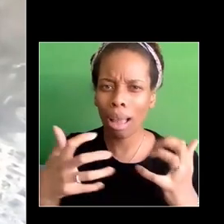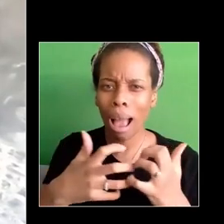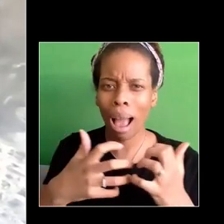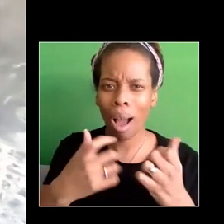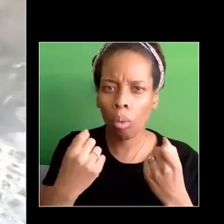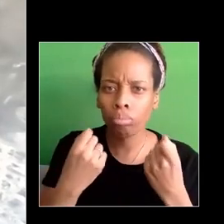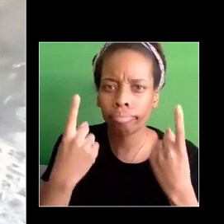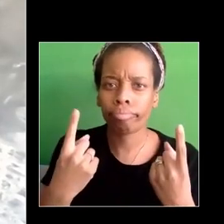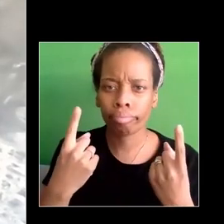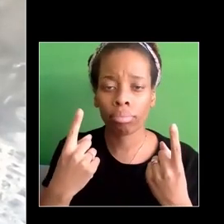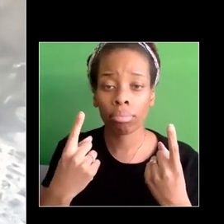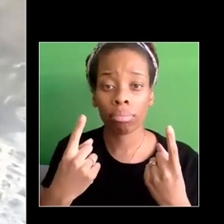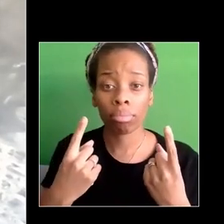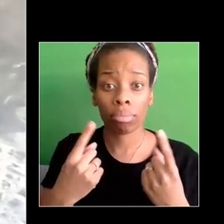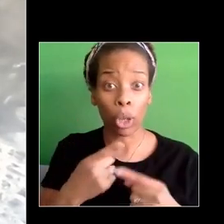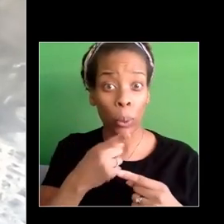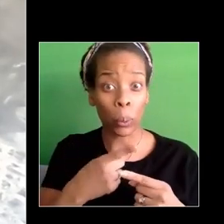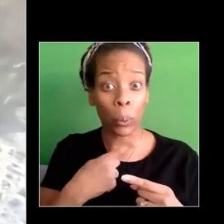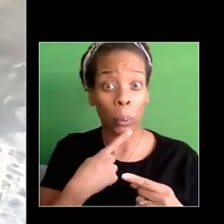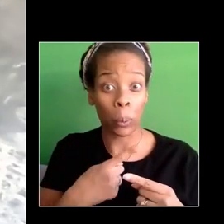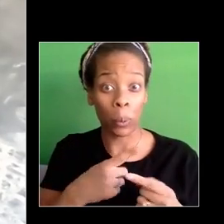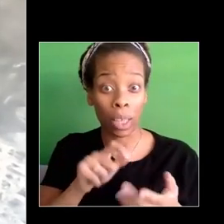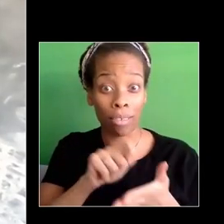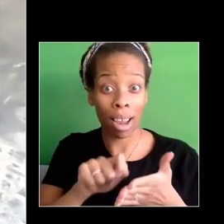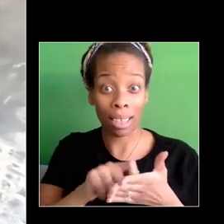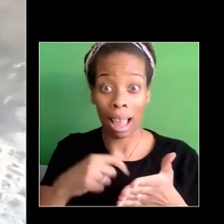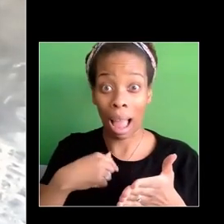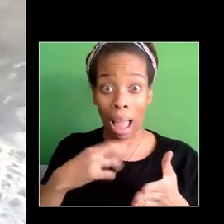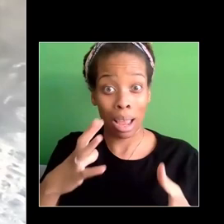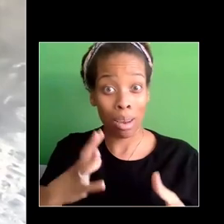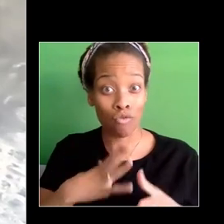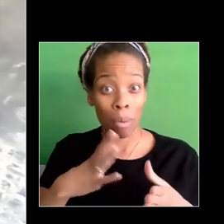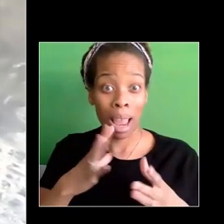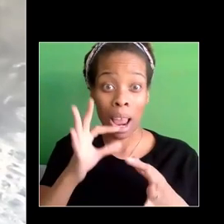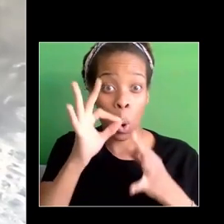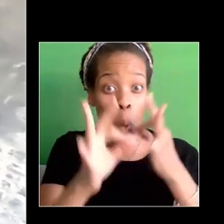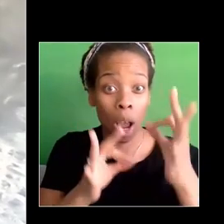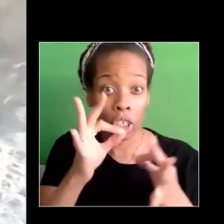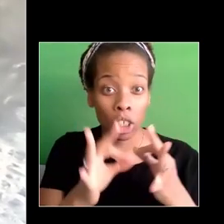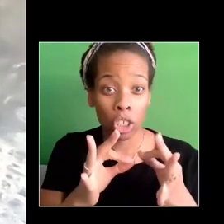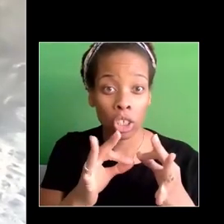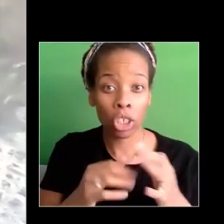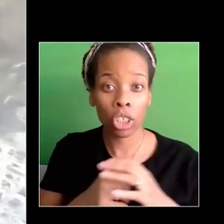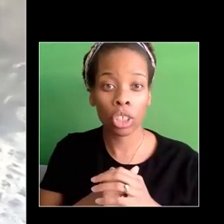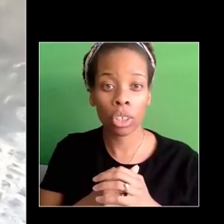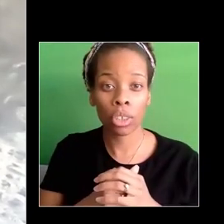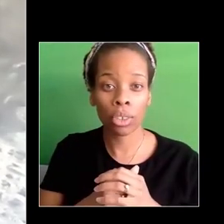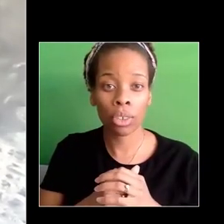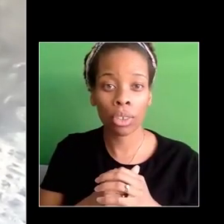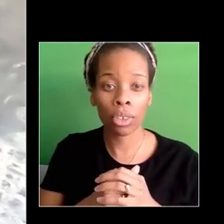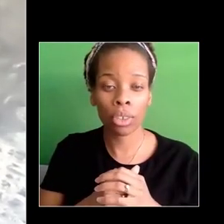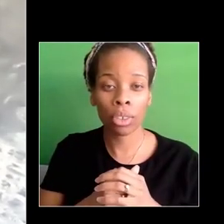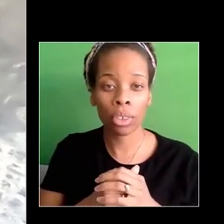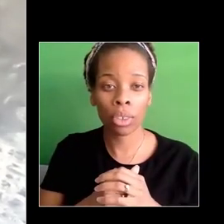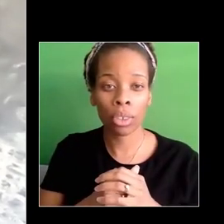just landed on this moment being about writing, as I prepared for this talk, on the way to find something else, I came across this